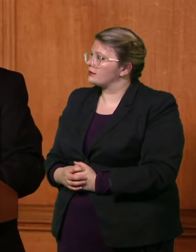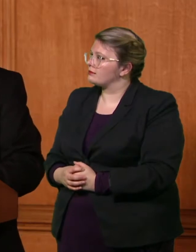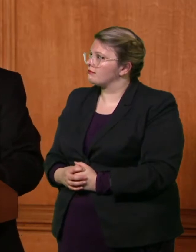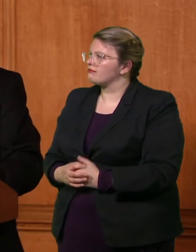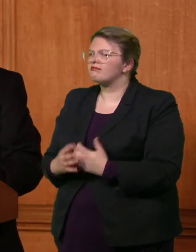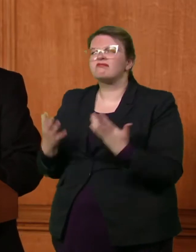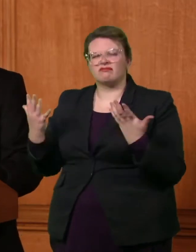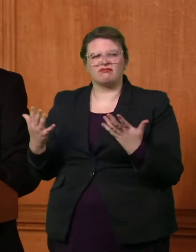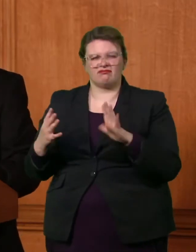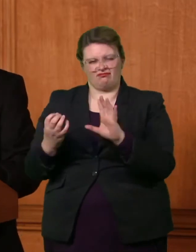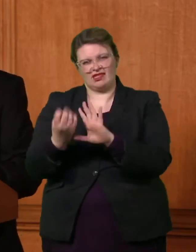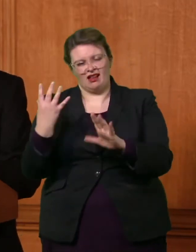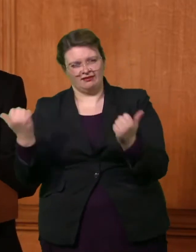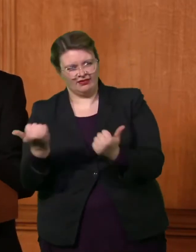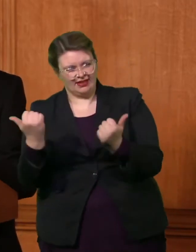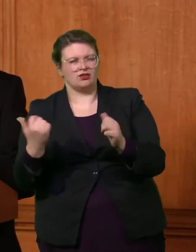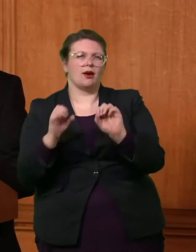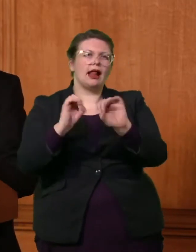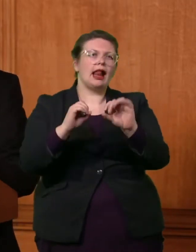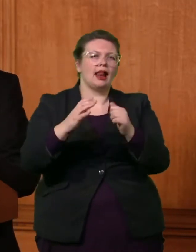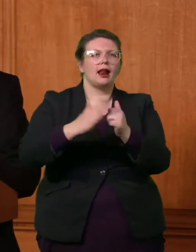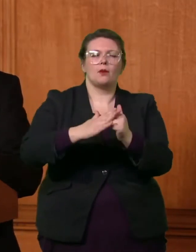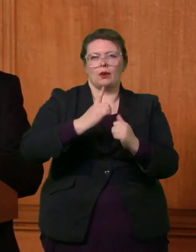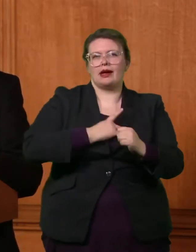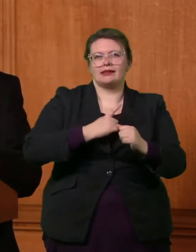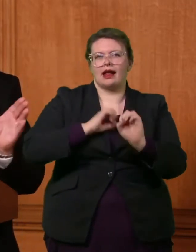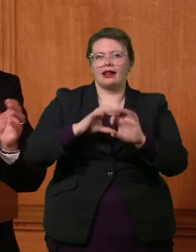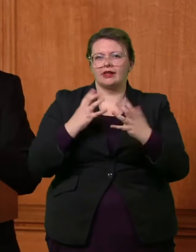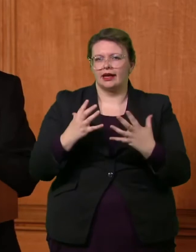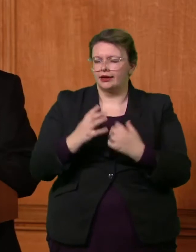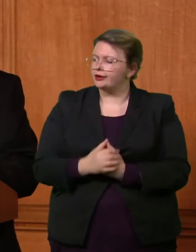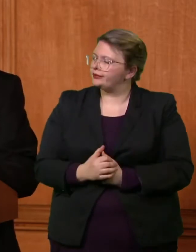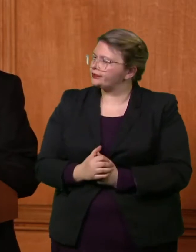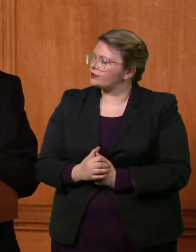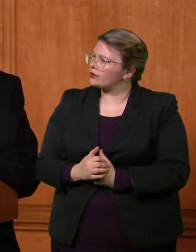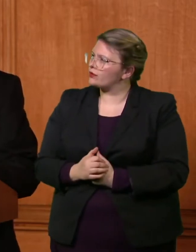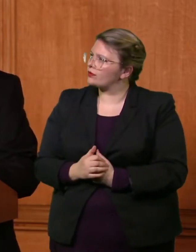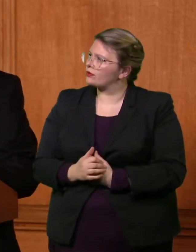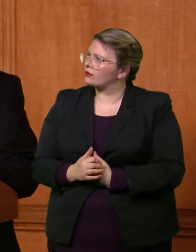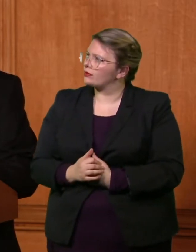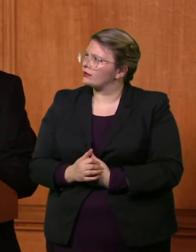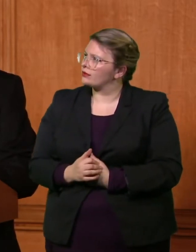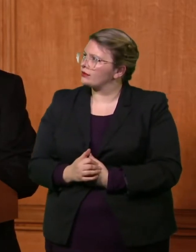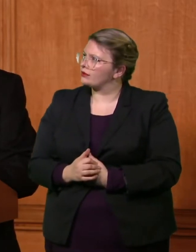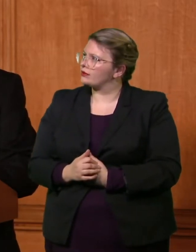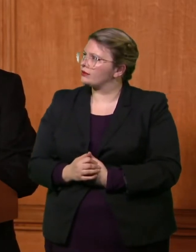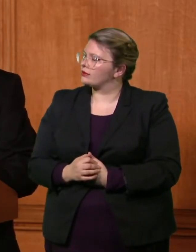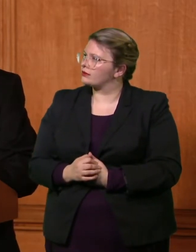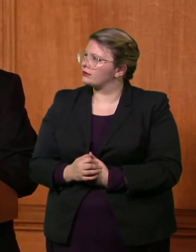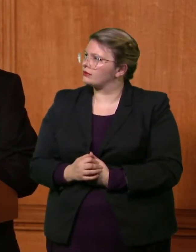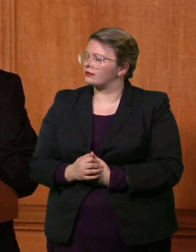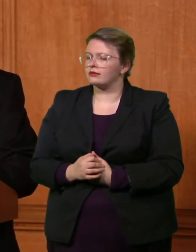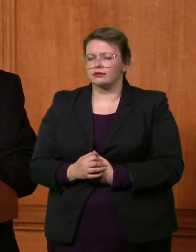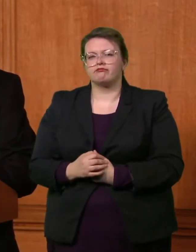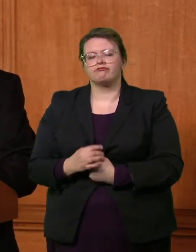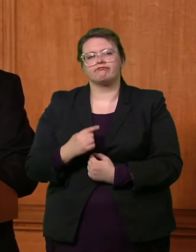slides I've shown you. As you heard from Secretary of State, we have